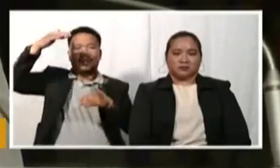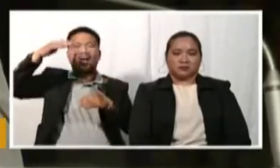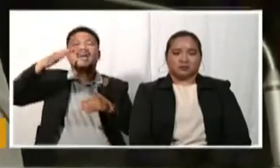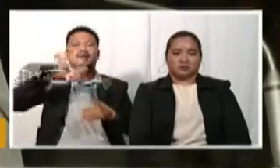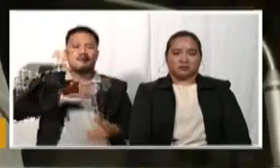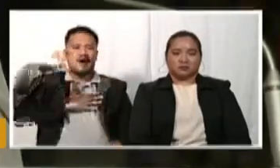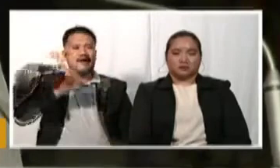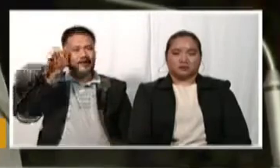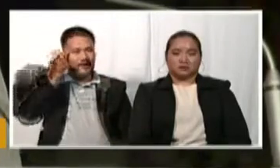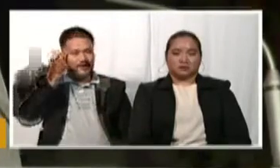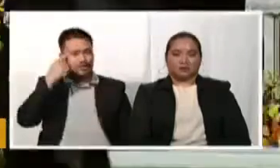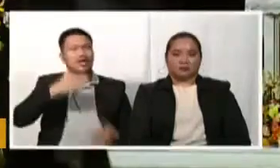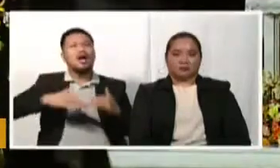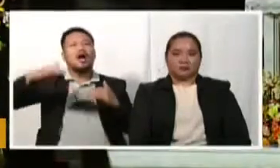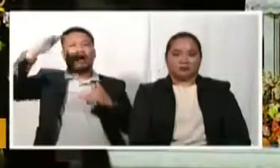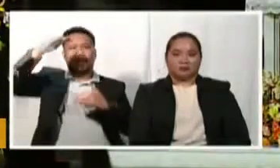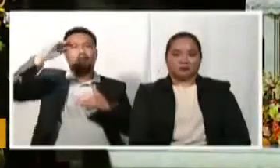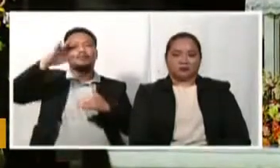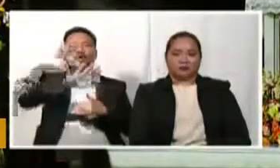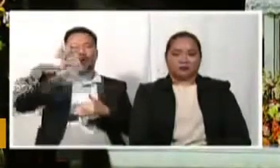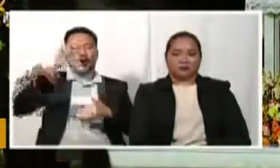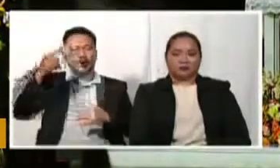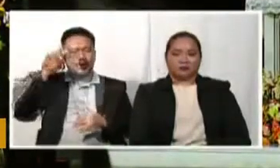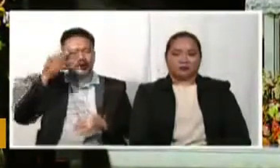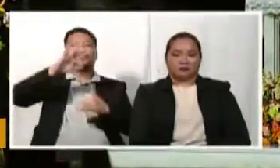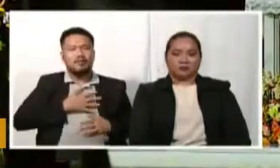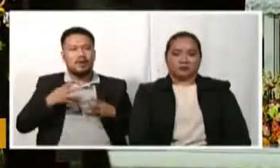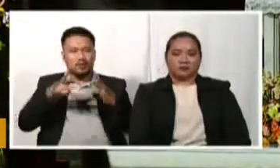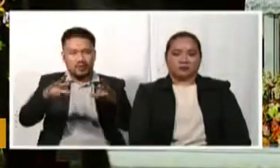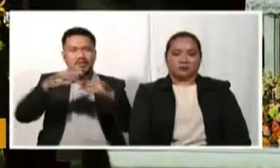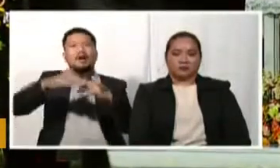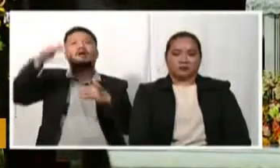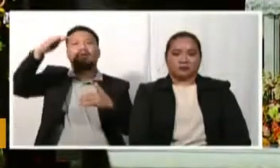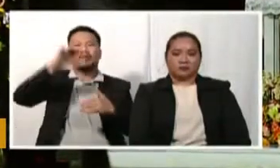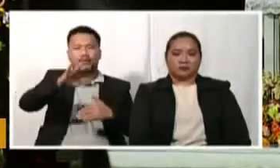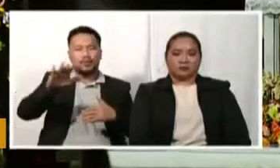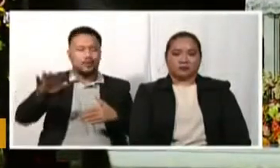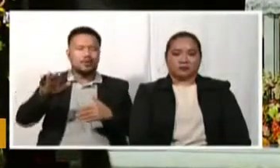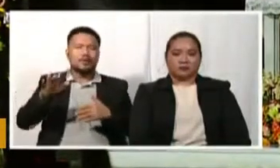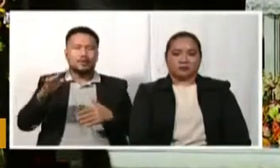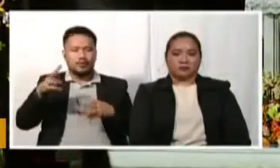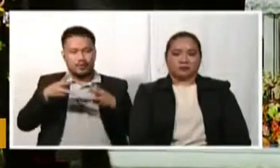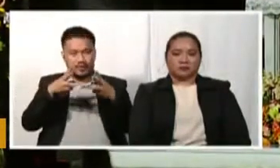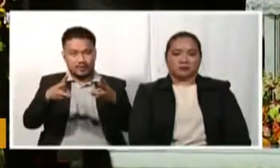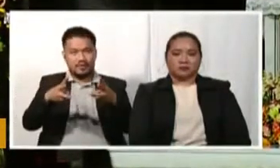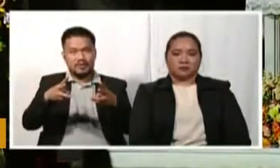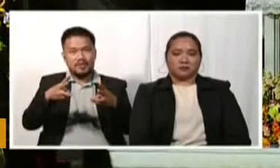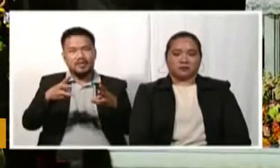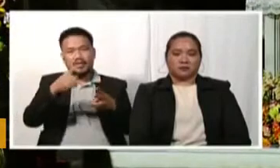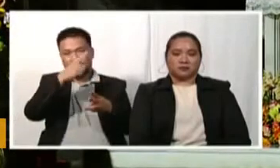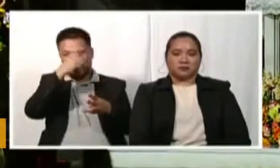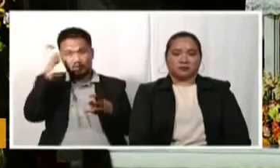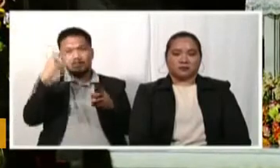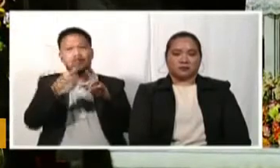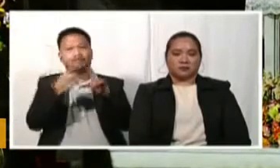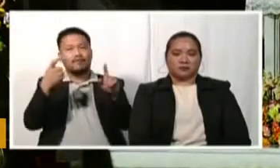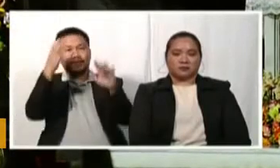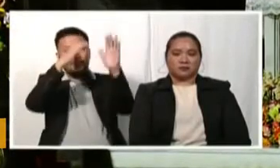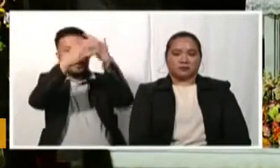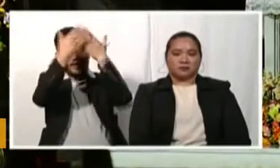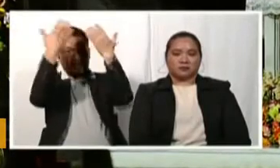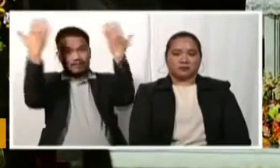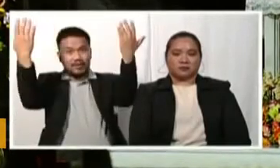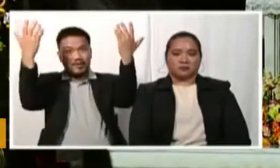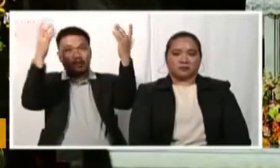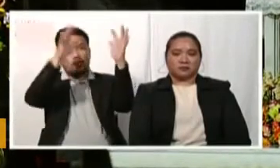above your thoughts. For just as from the heavens the rain and snow come